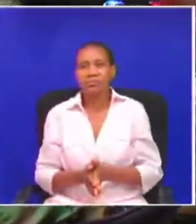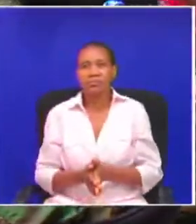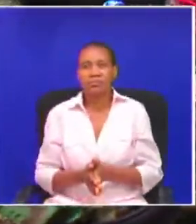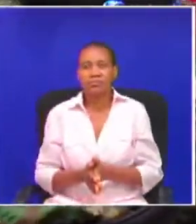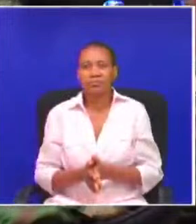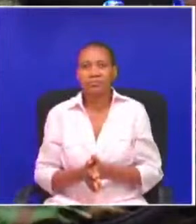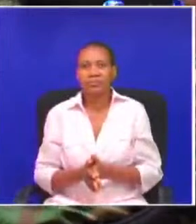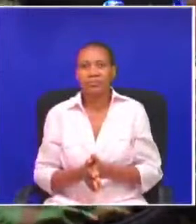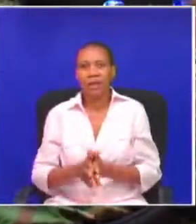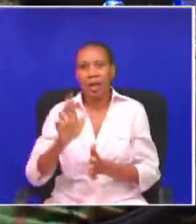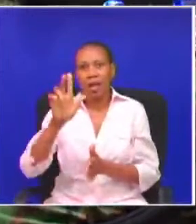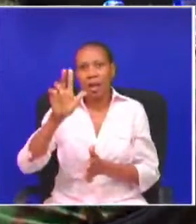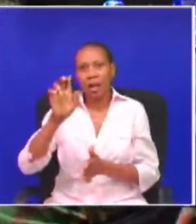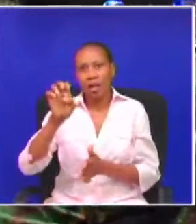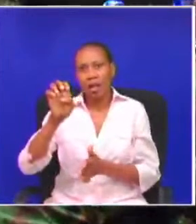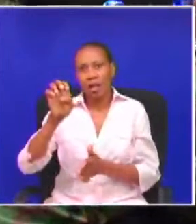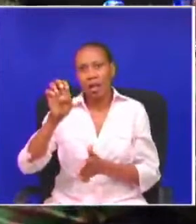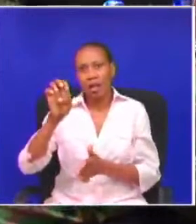Order.